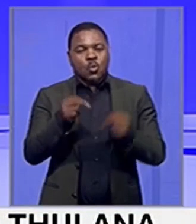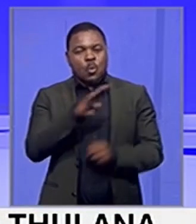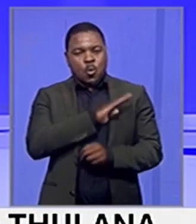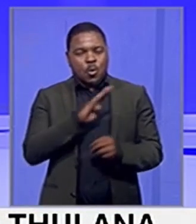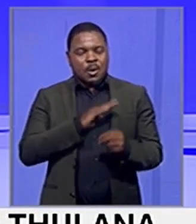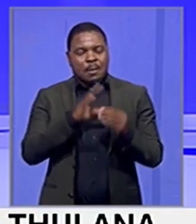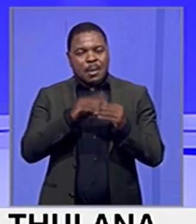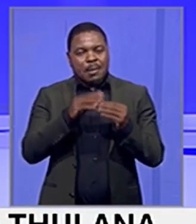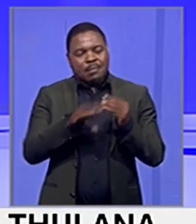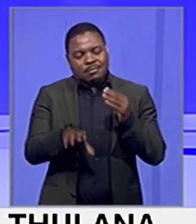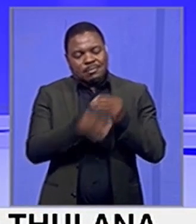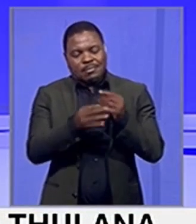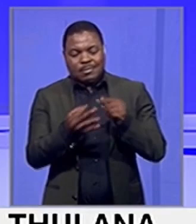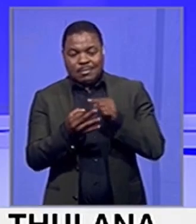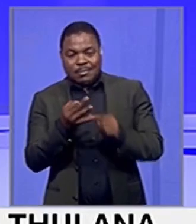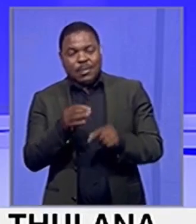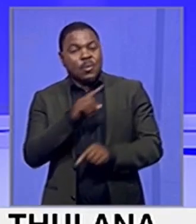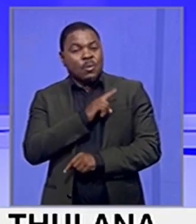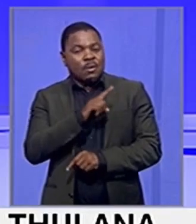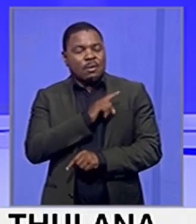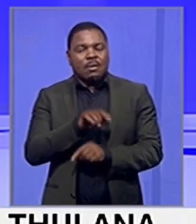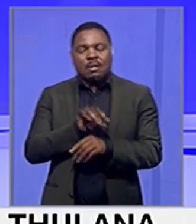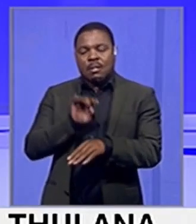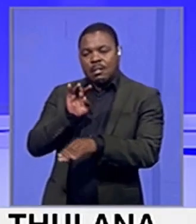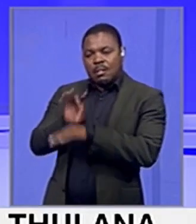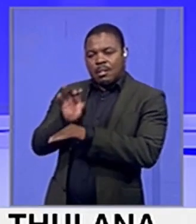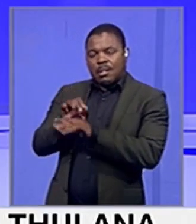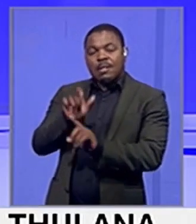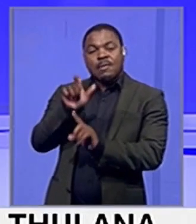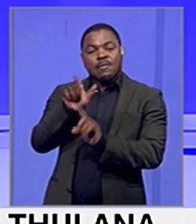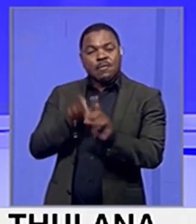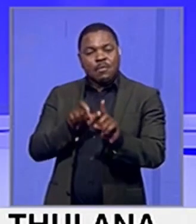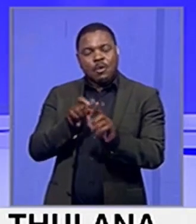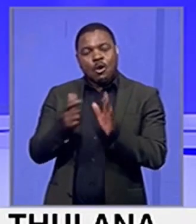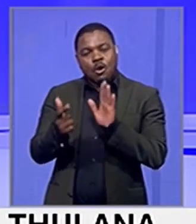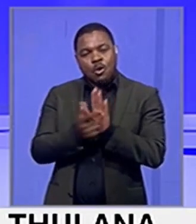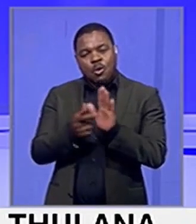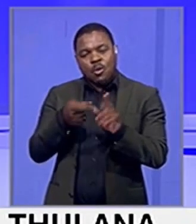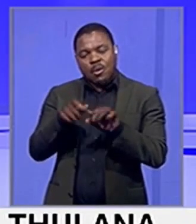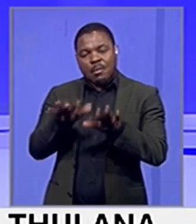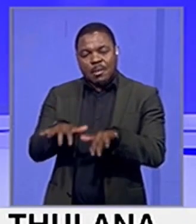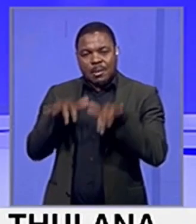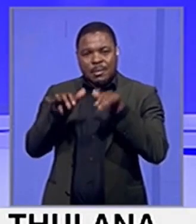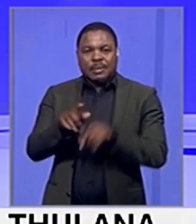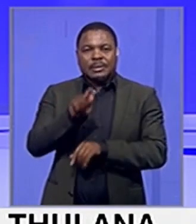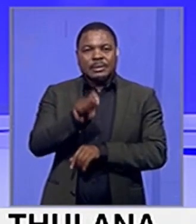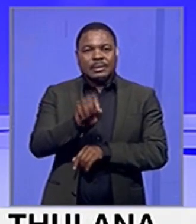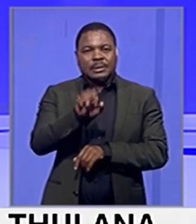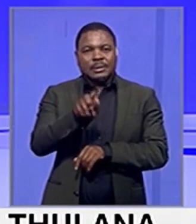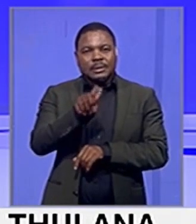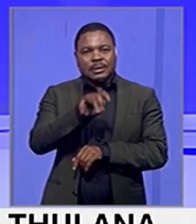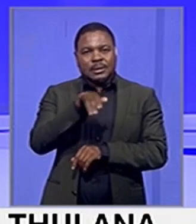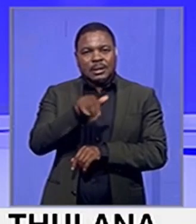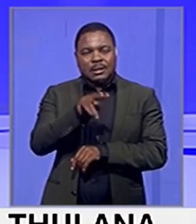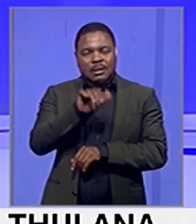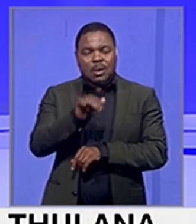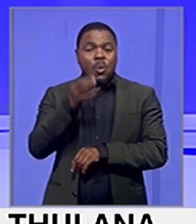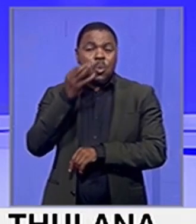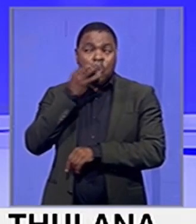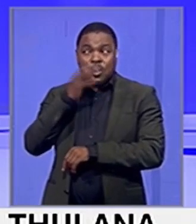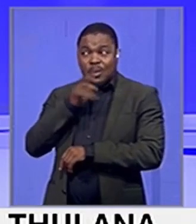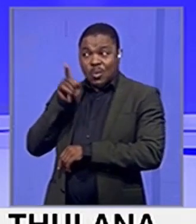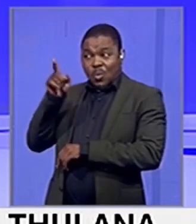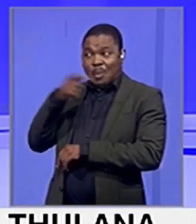SABC. Se morago ga gore moeletši wa tša molao wa palamente Andile Tetjana a bolele gore moporesidente ga a